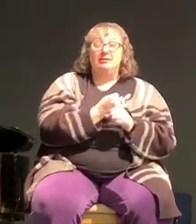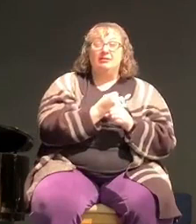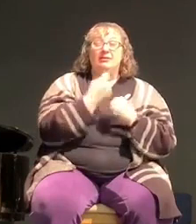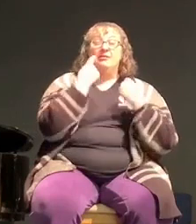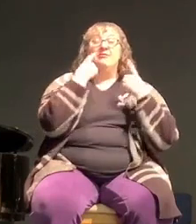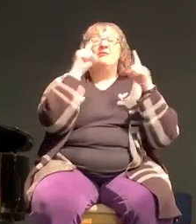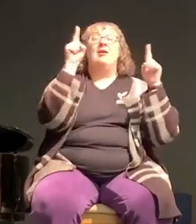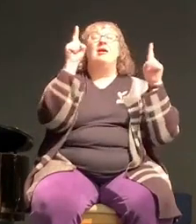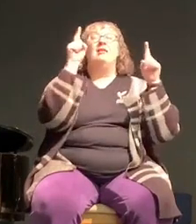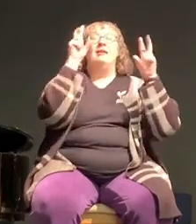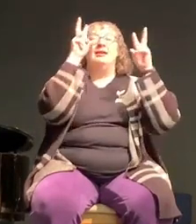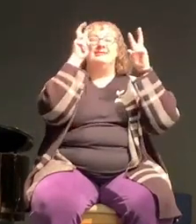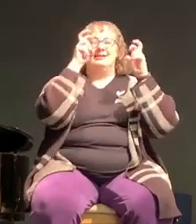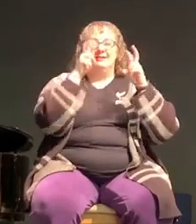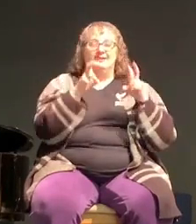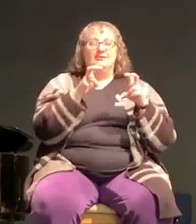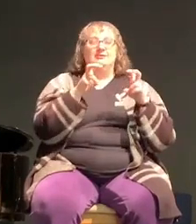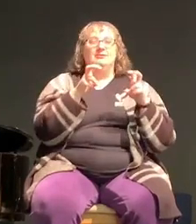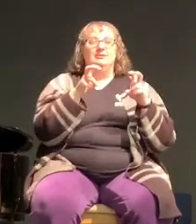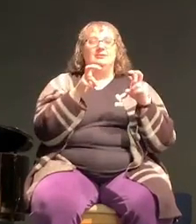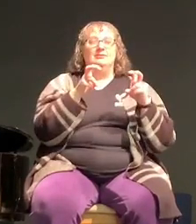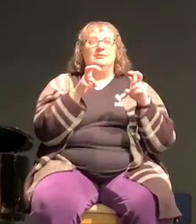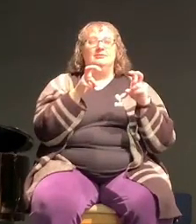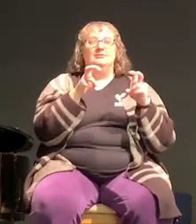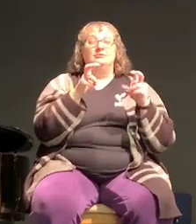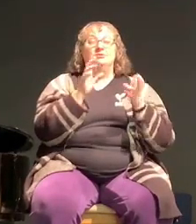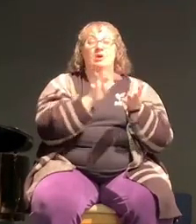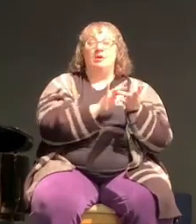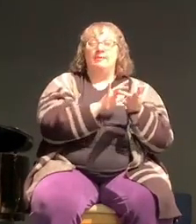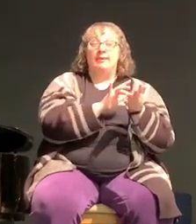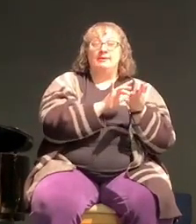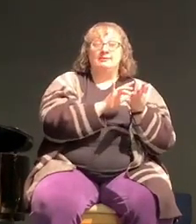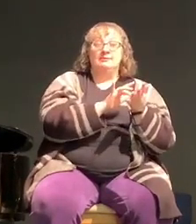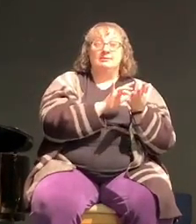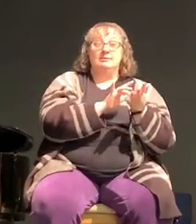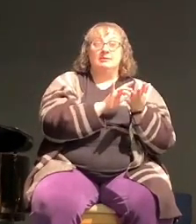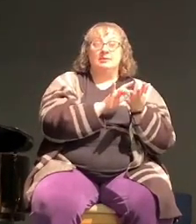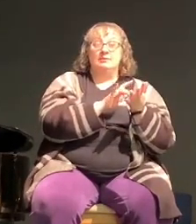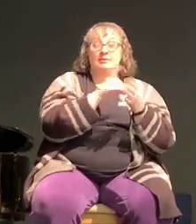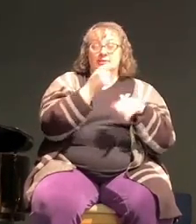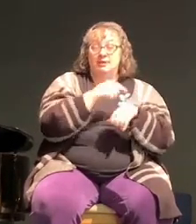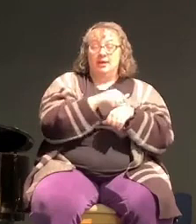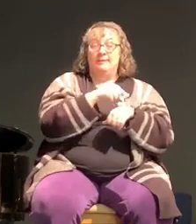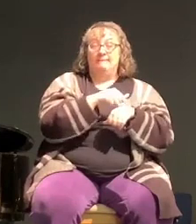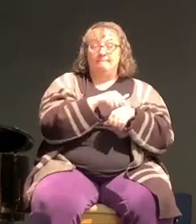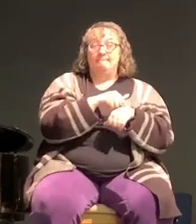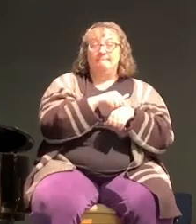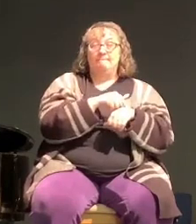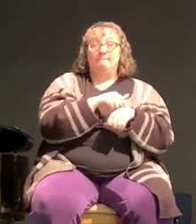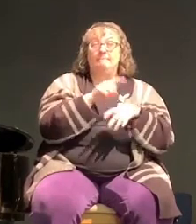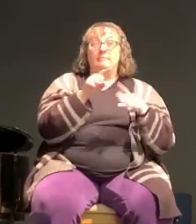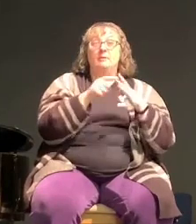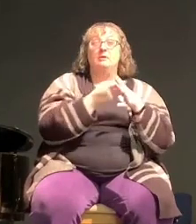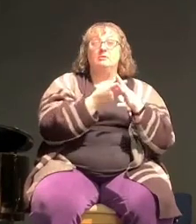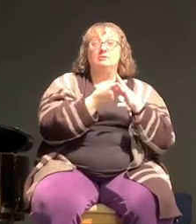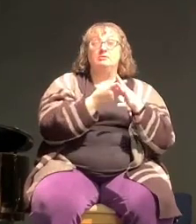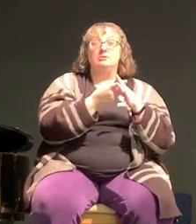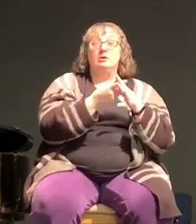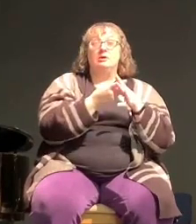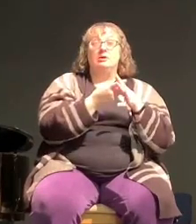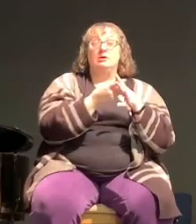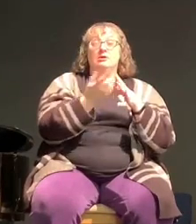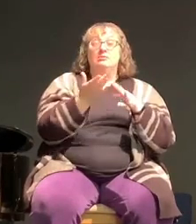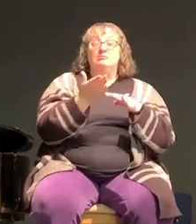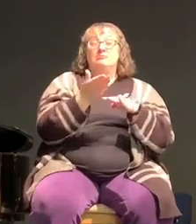she finally has a diagnosis. And she's on medicines that within time will start to bring her back to a